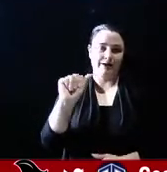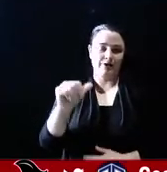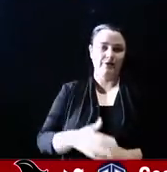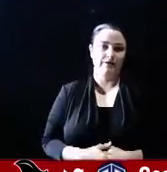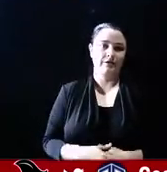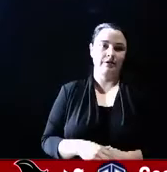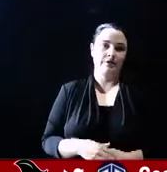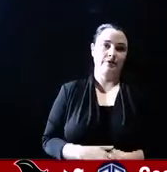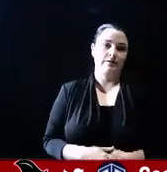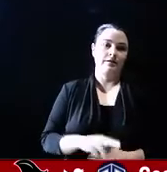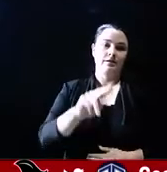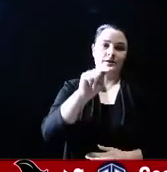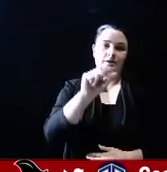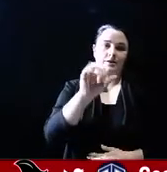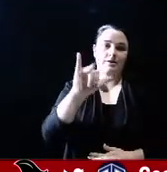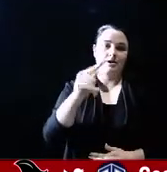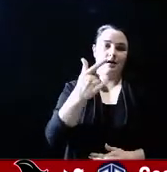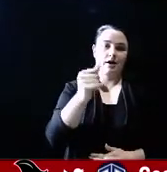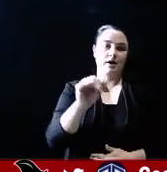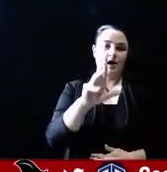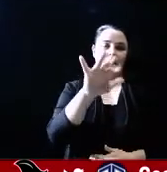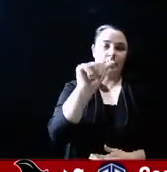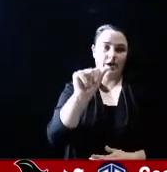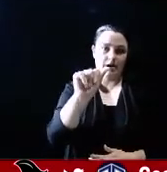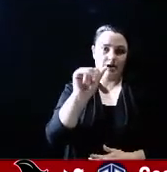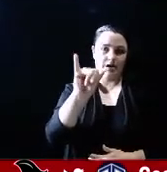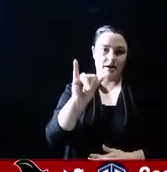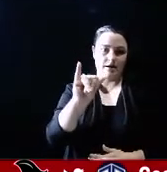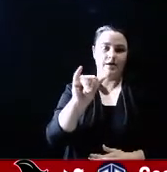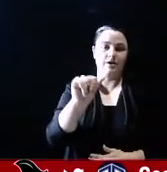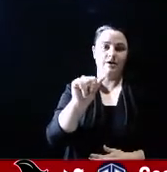Nayaria Nama Albert.